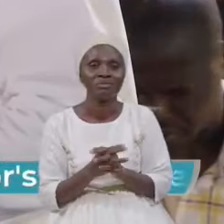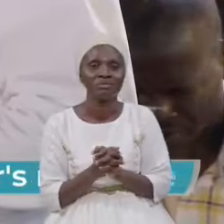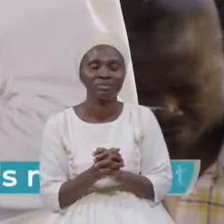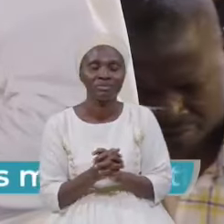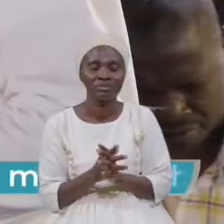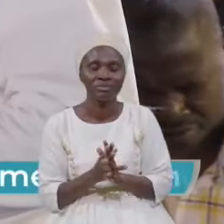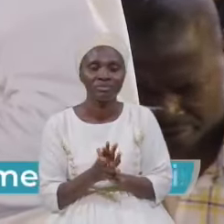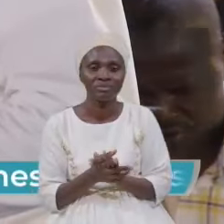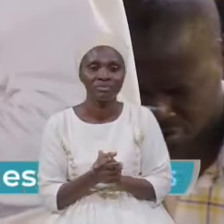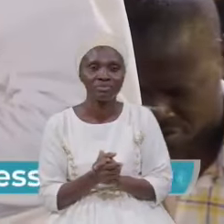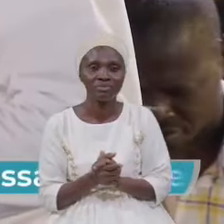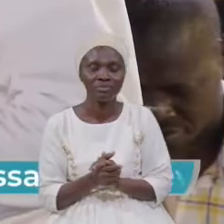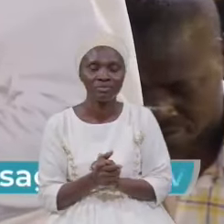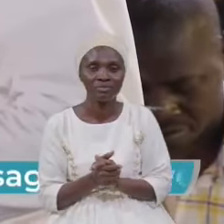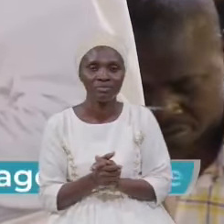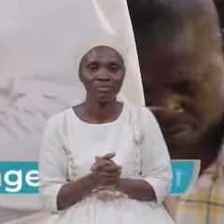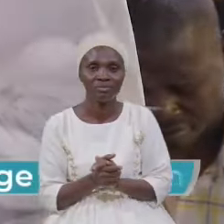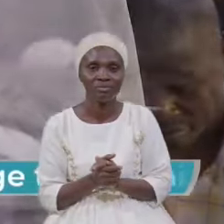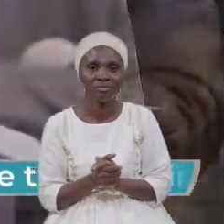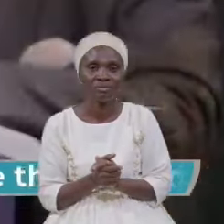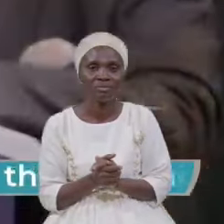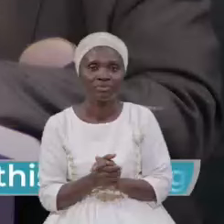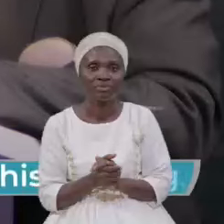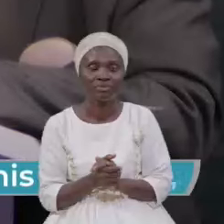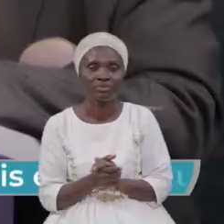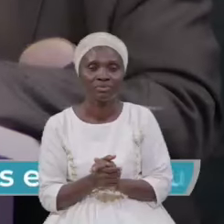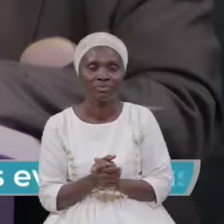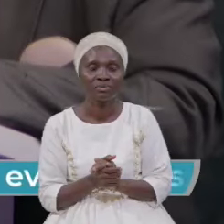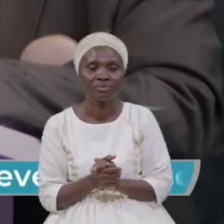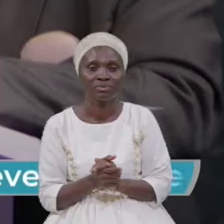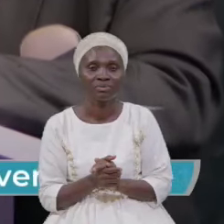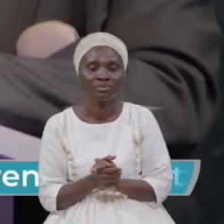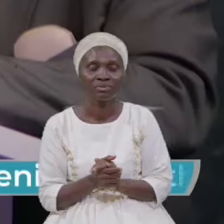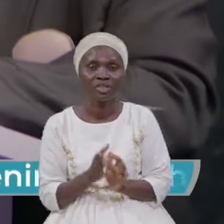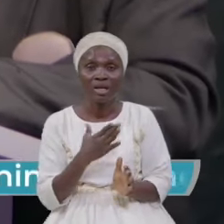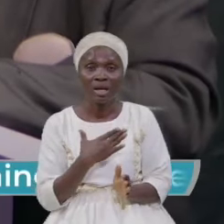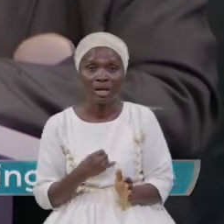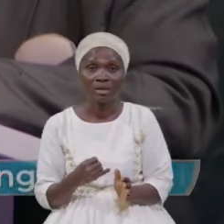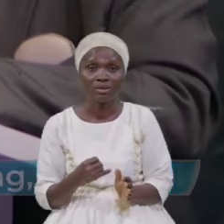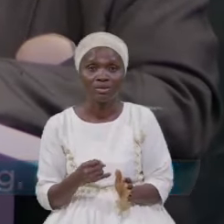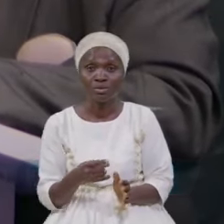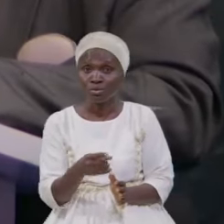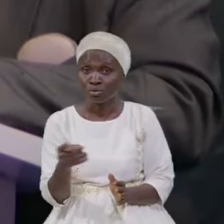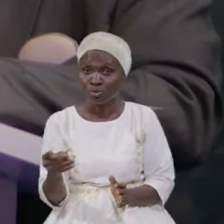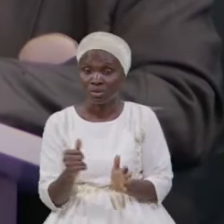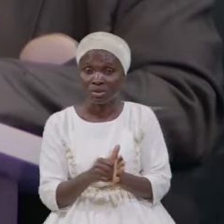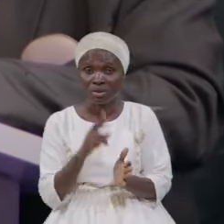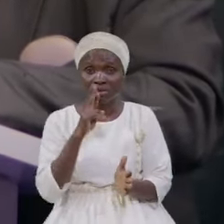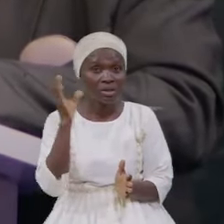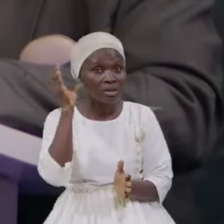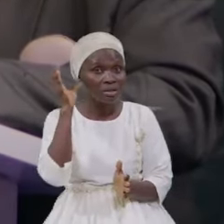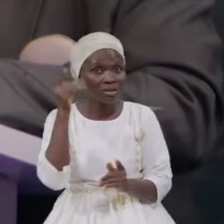faith. And for those who are listening from their various homes or online